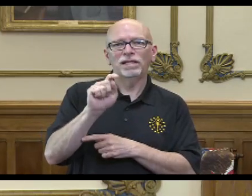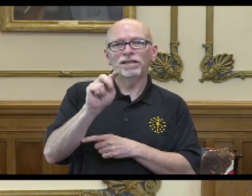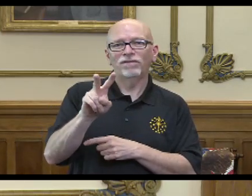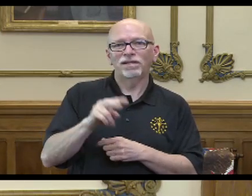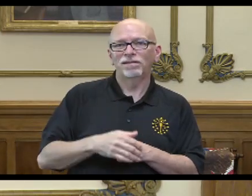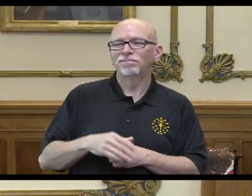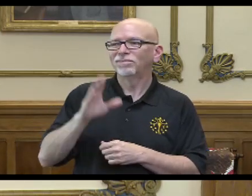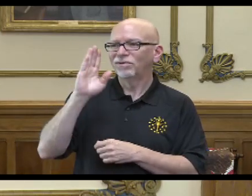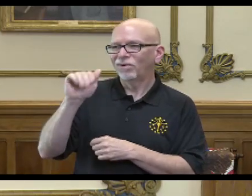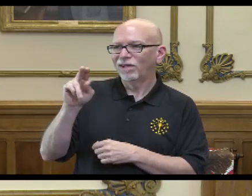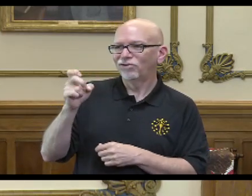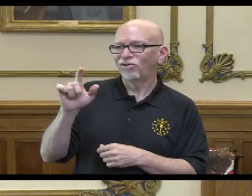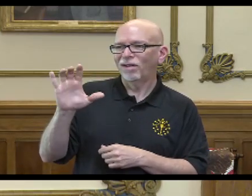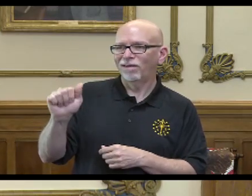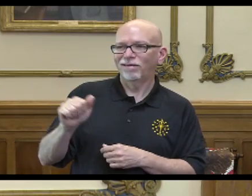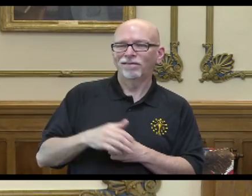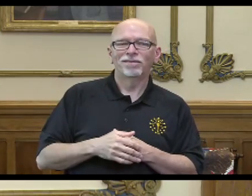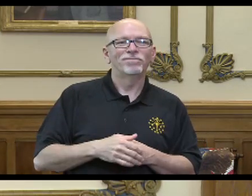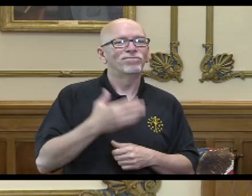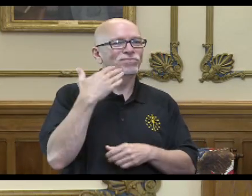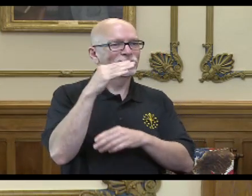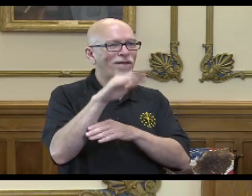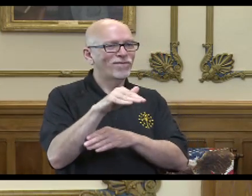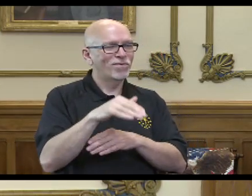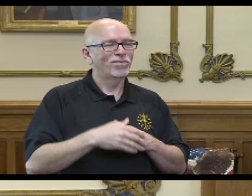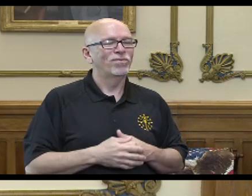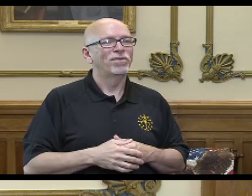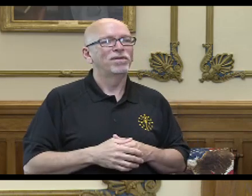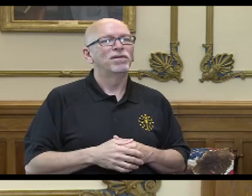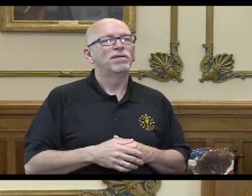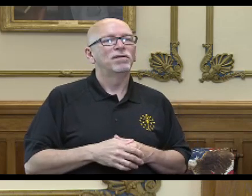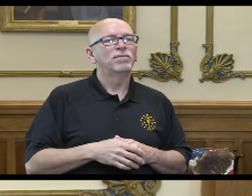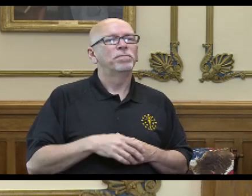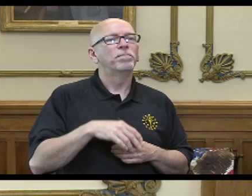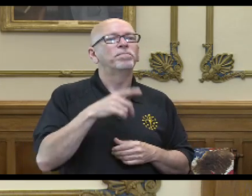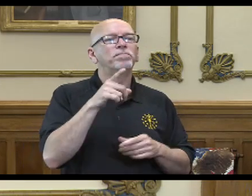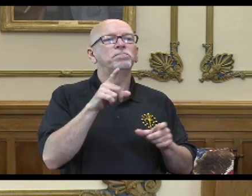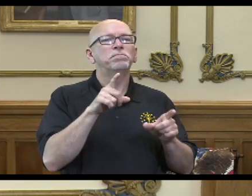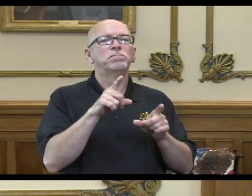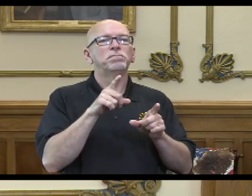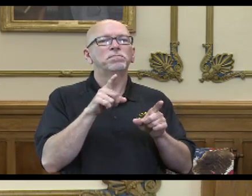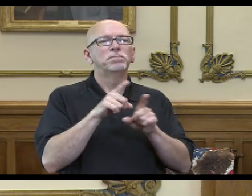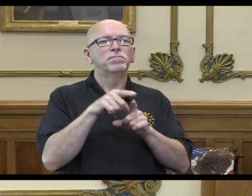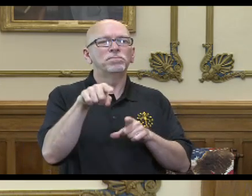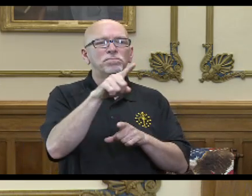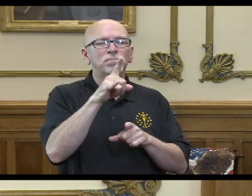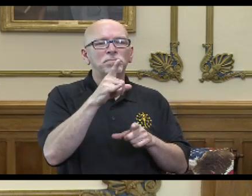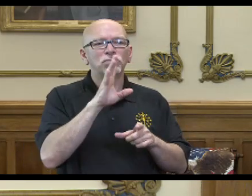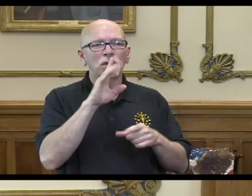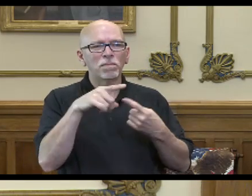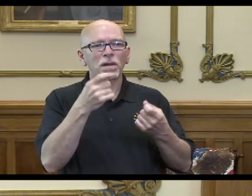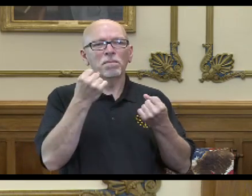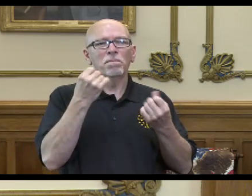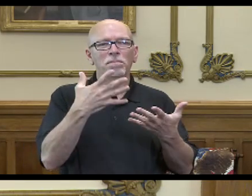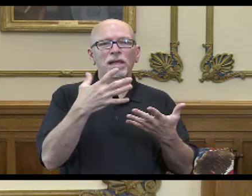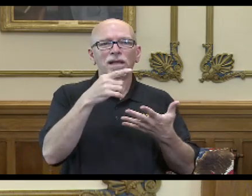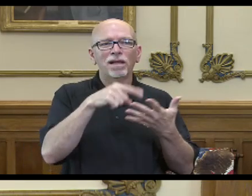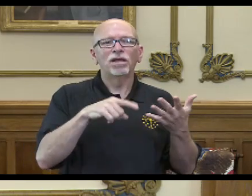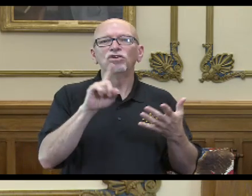Good afternoon, Angelica. Good afternoon. As you guys kind of talked about, a lot of these are